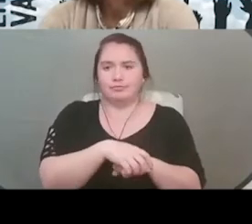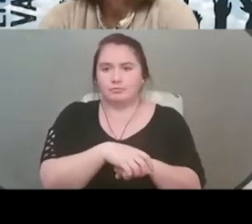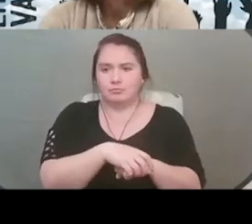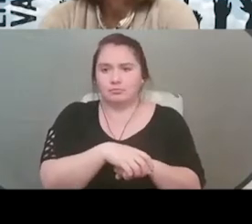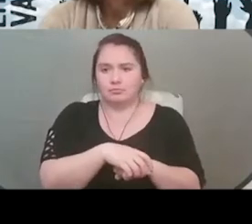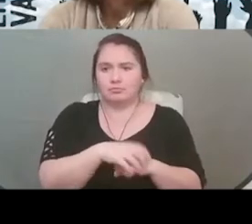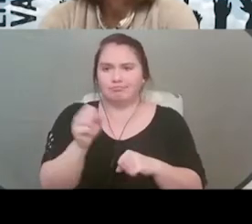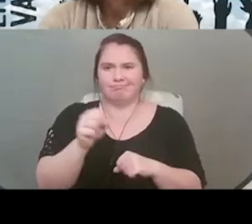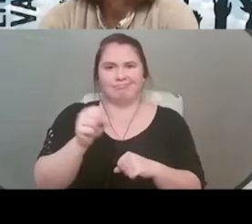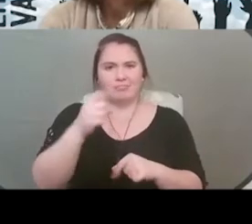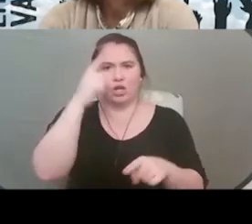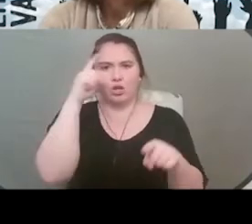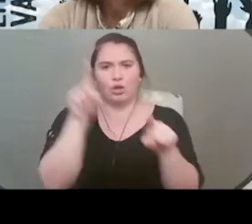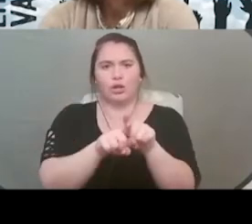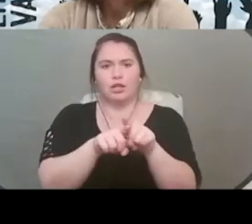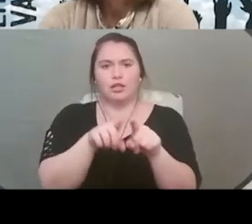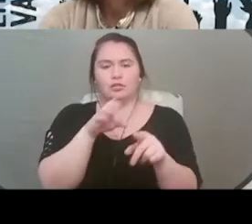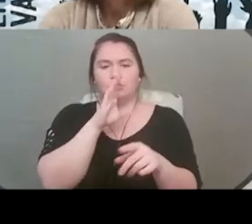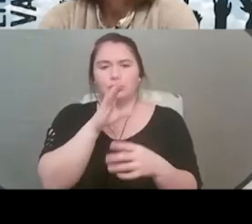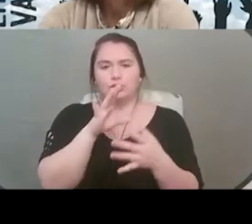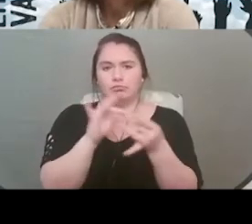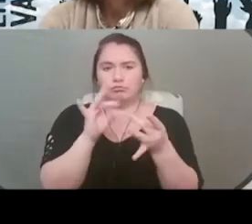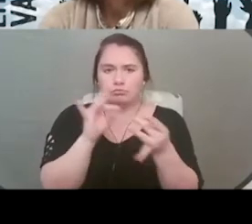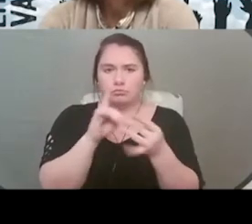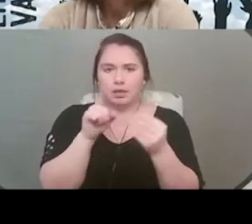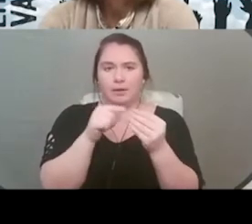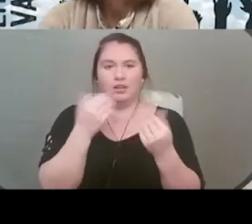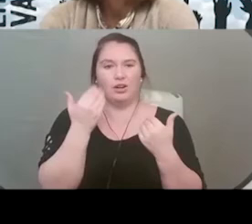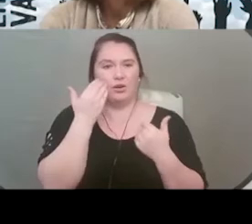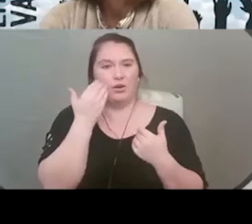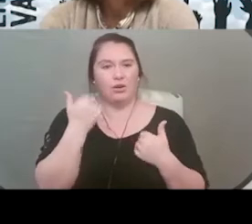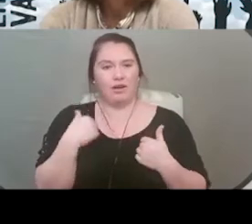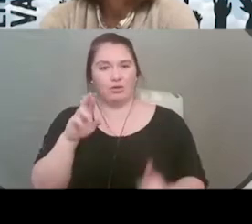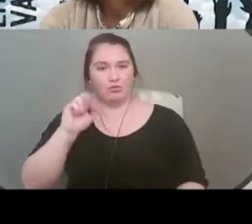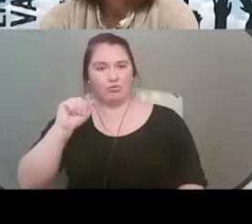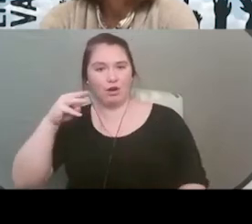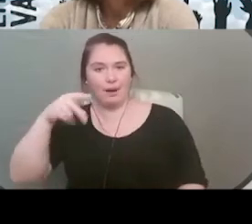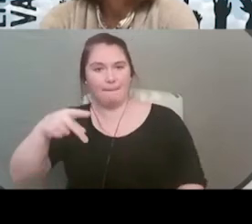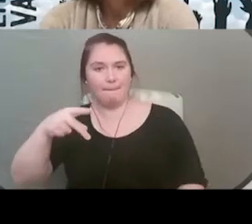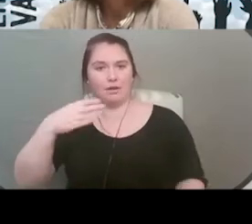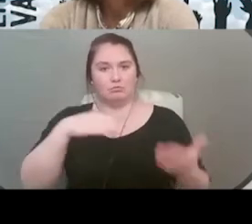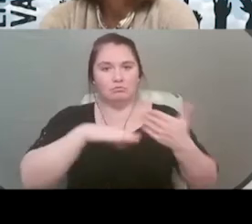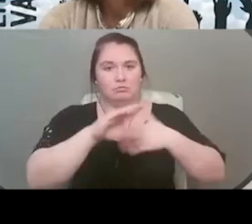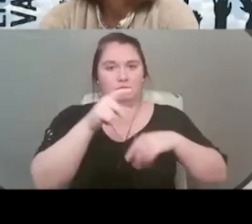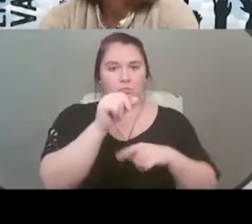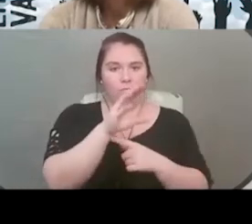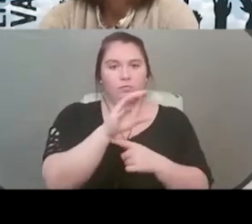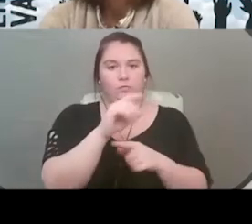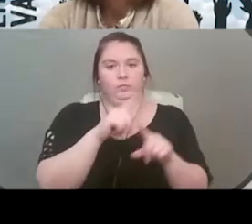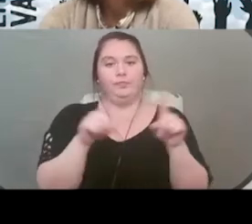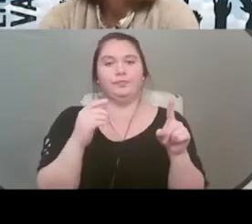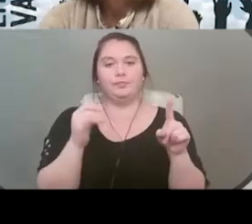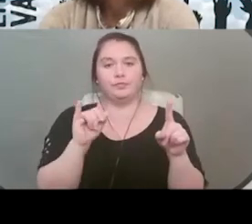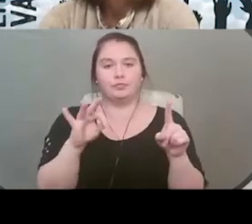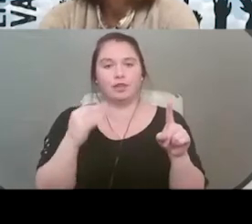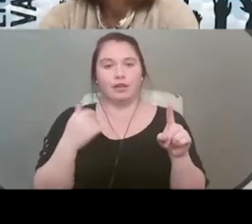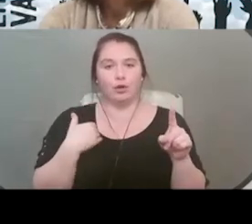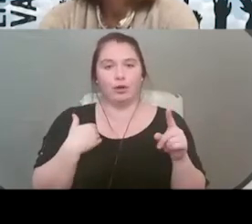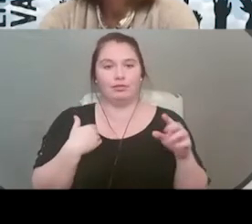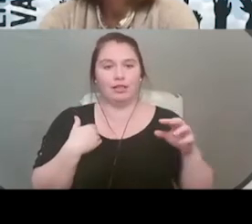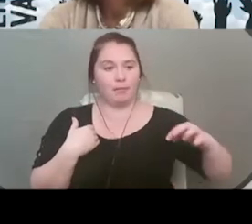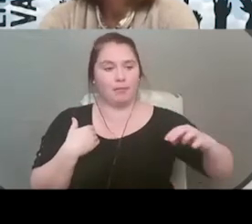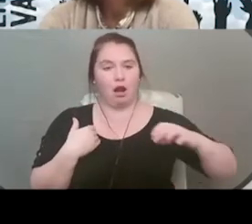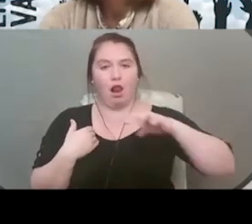I agree. And just to talk about I know there's a big ramp that you can get up into the pack, but again, that main entrance is up like 2 flights of stairs,